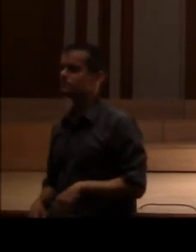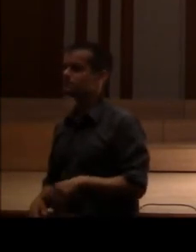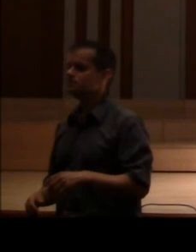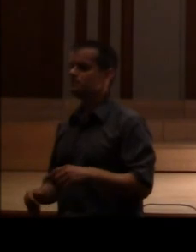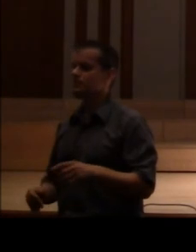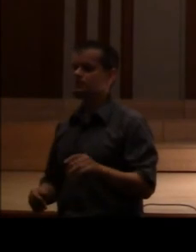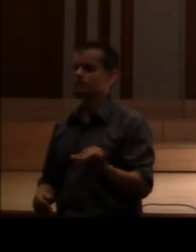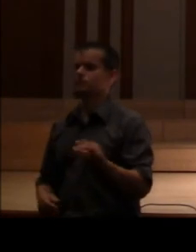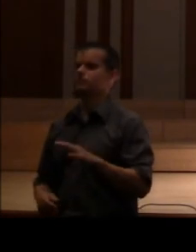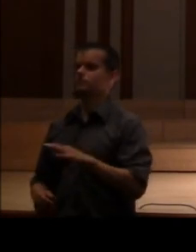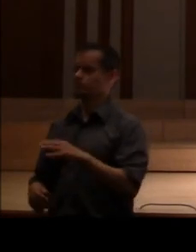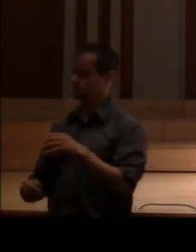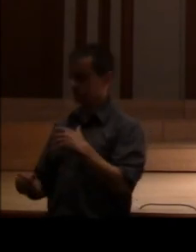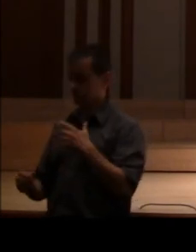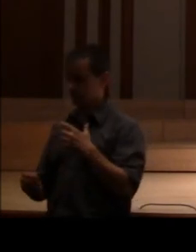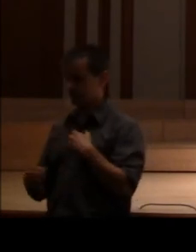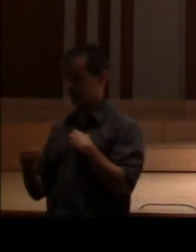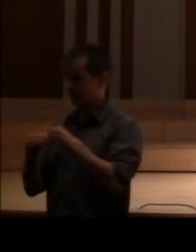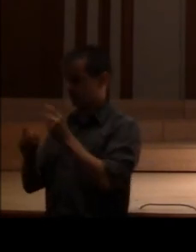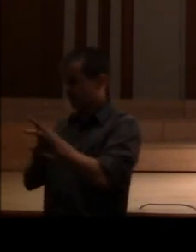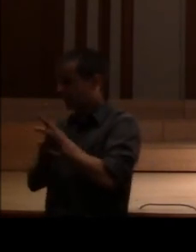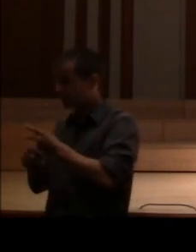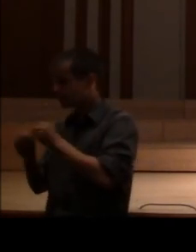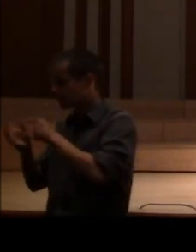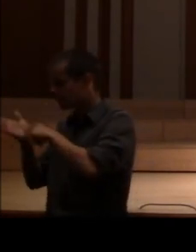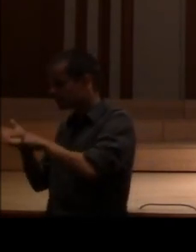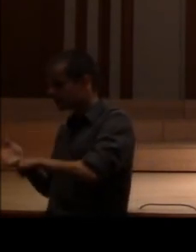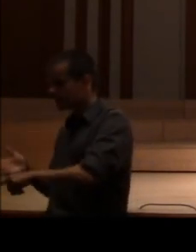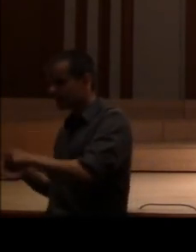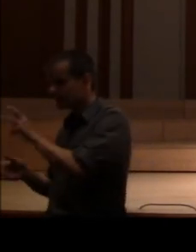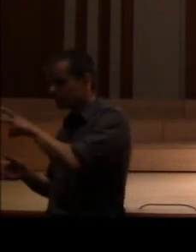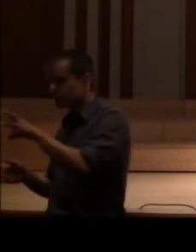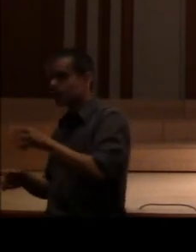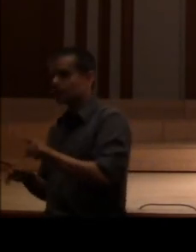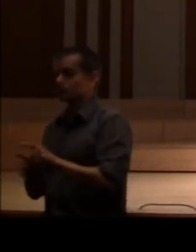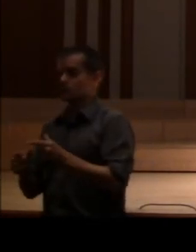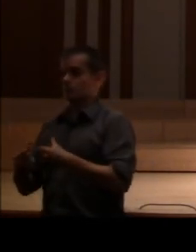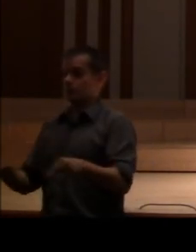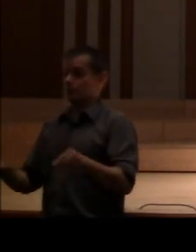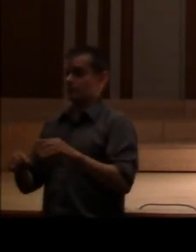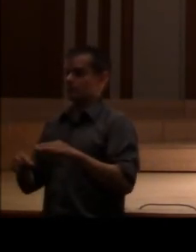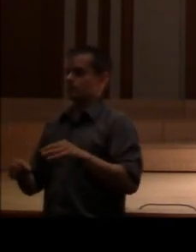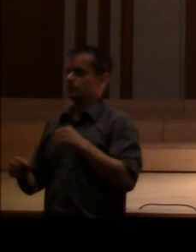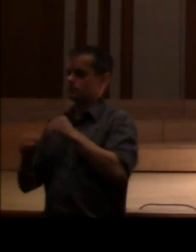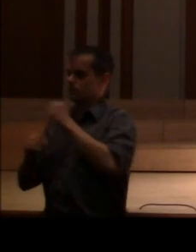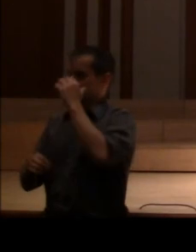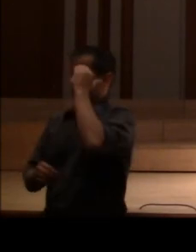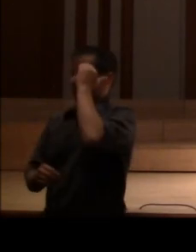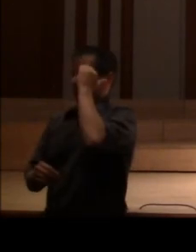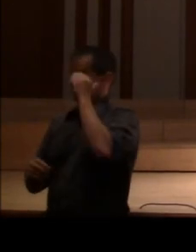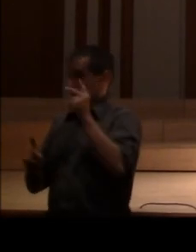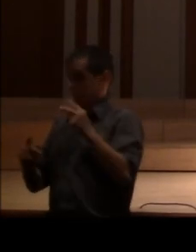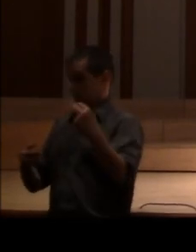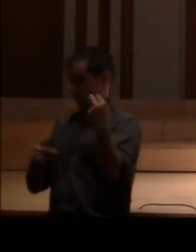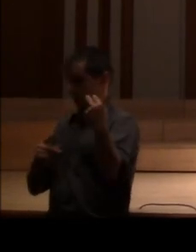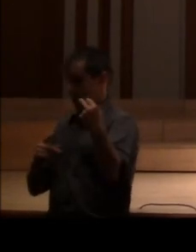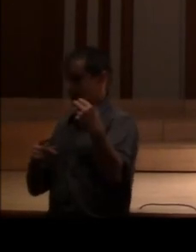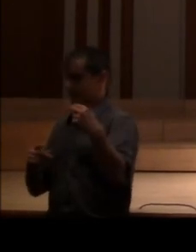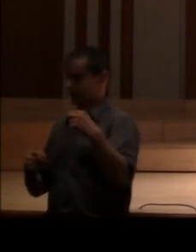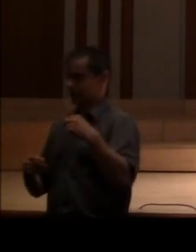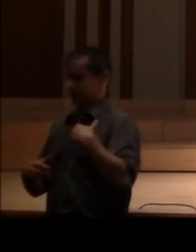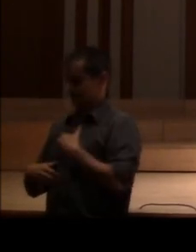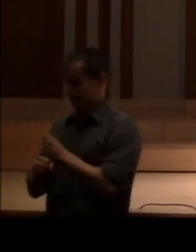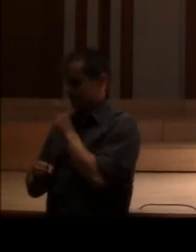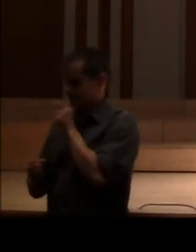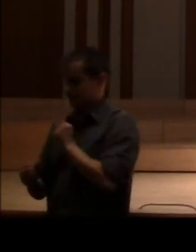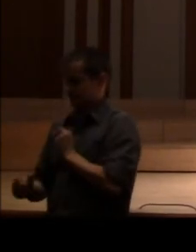evaluate websites better. It made me more careful of my grammar and spelling because I'm suddenly thinking, okay, this is how people are evaluating me, so I need to make